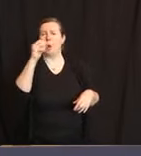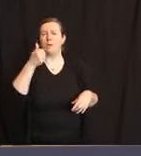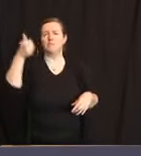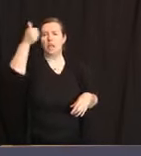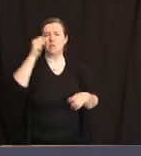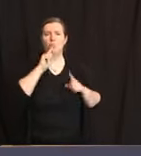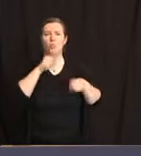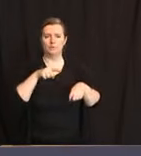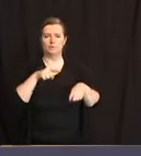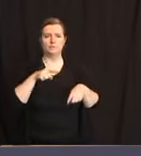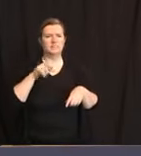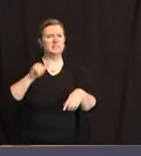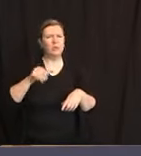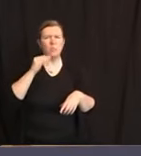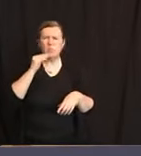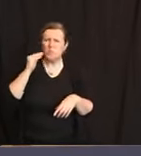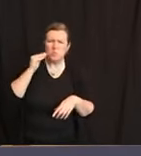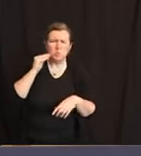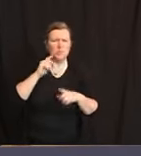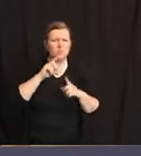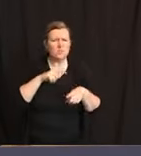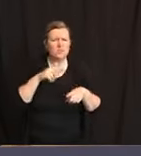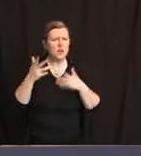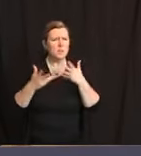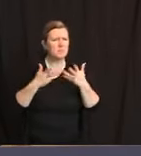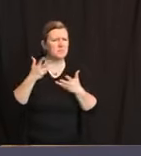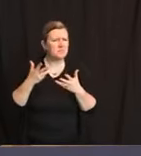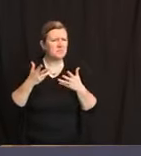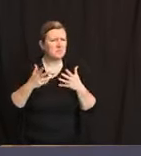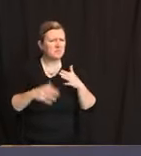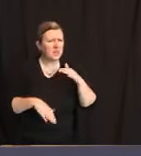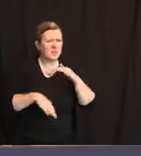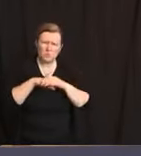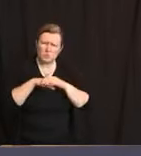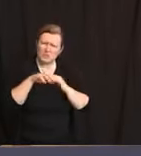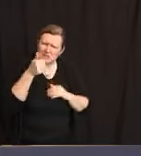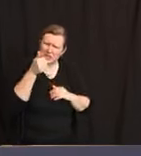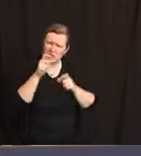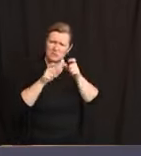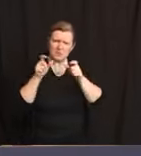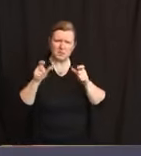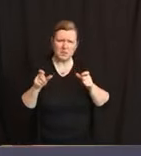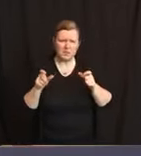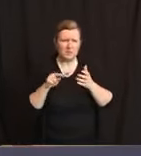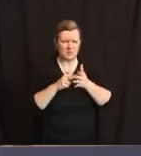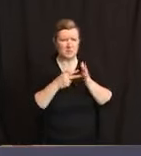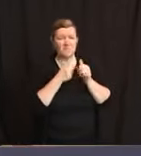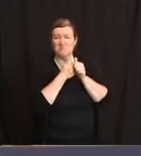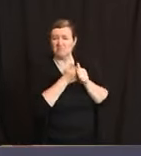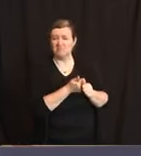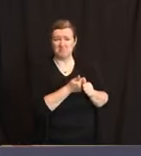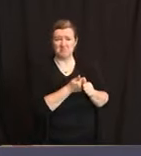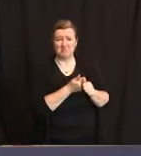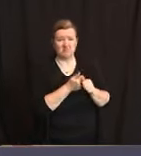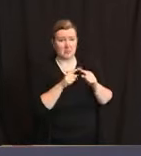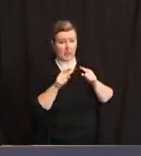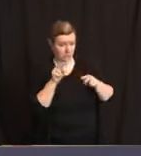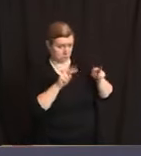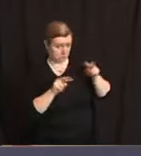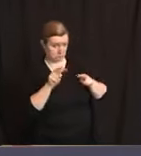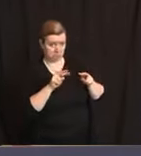stay-at-home order in place and there's a gatherings ban in it. Up to 10 people are presumed to be in compliance unless there's evidence to the contrary.